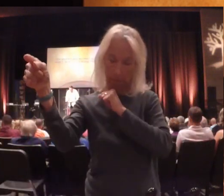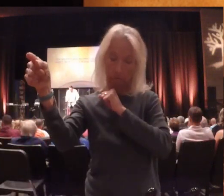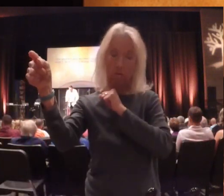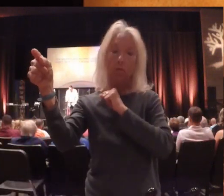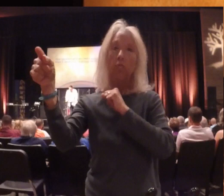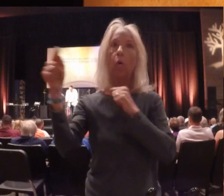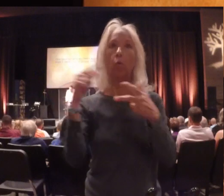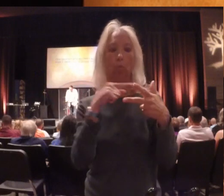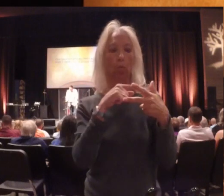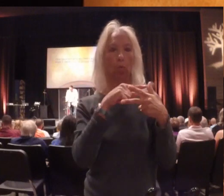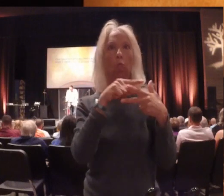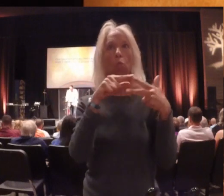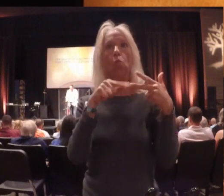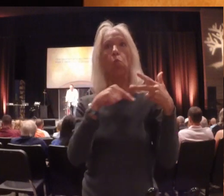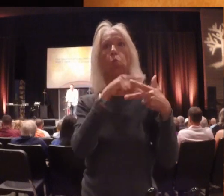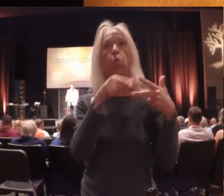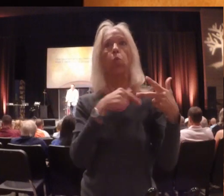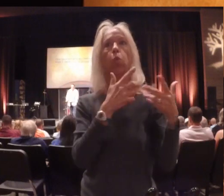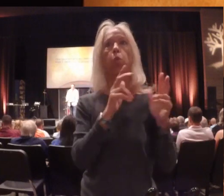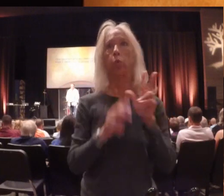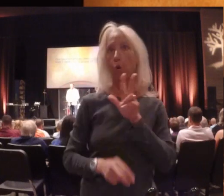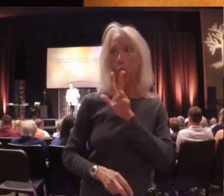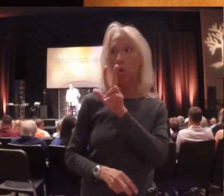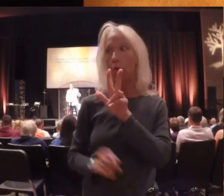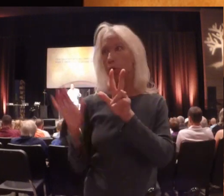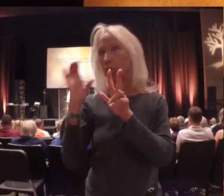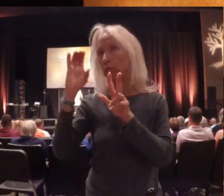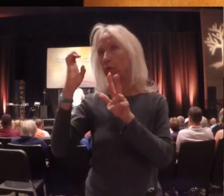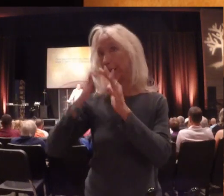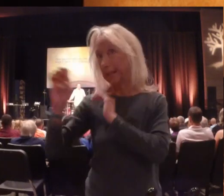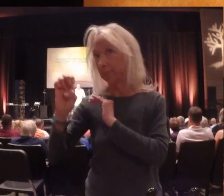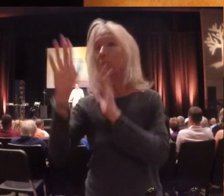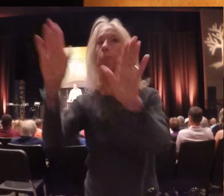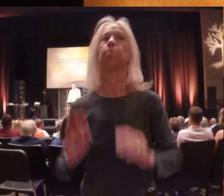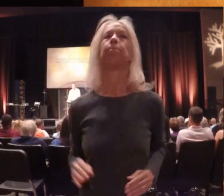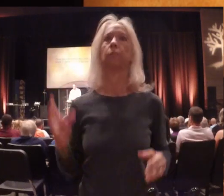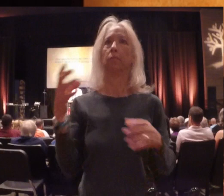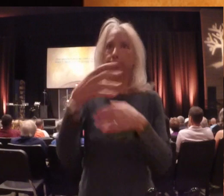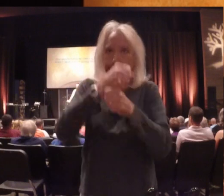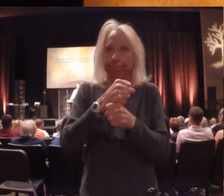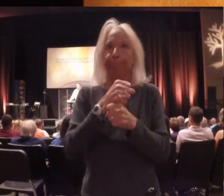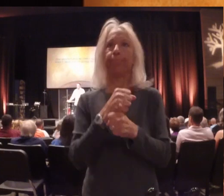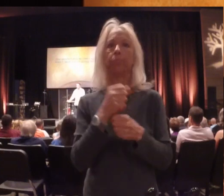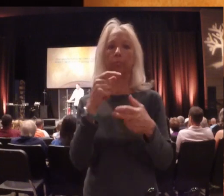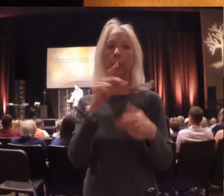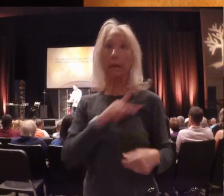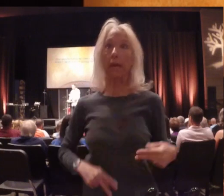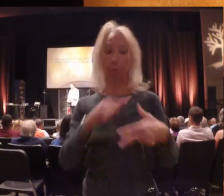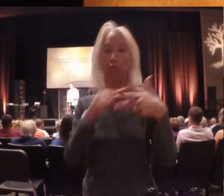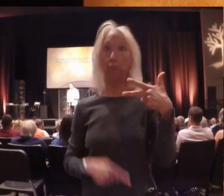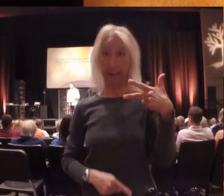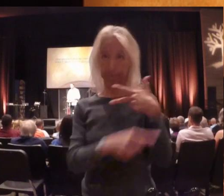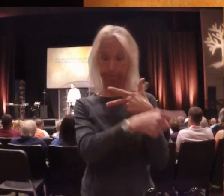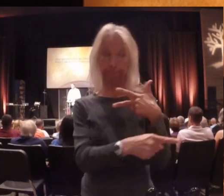the king of Israel and Jehoshaphat and the king of Edom went down to him. So let's review. We got three kings in the desert. They're dying of thirst. They thought they